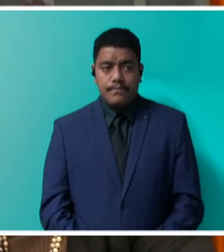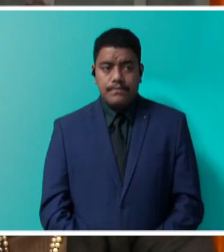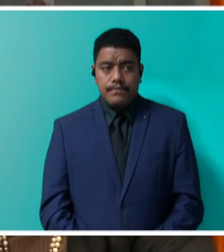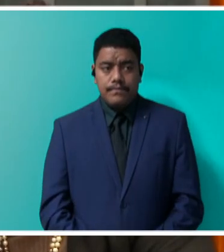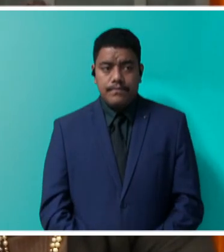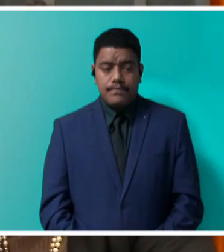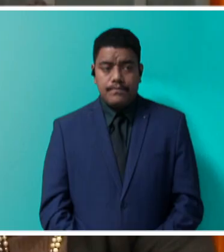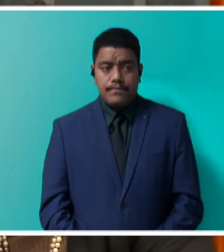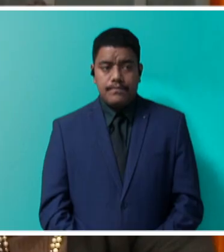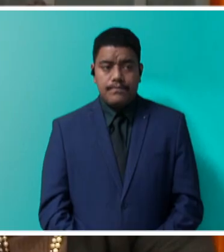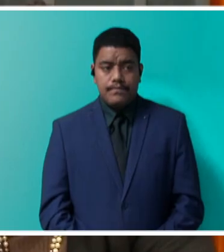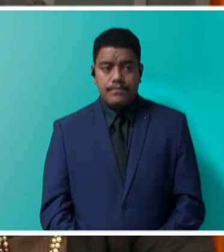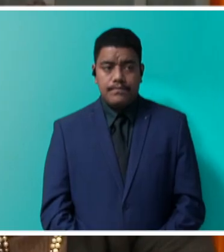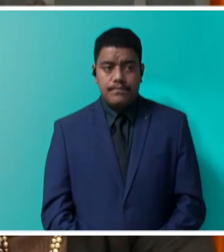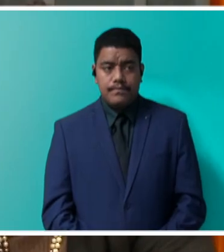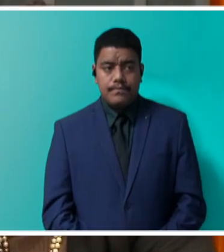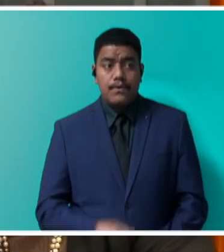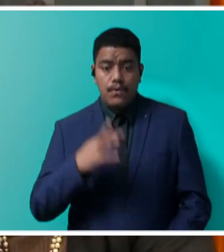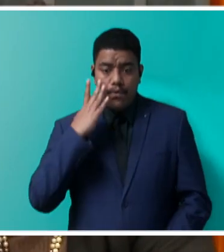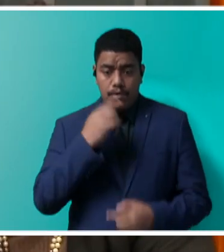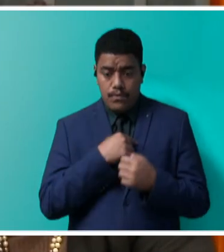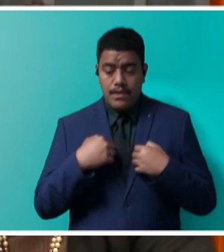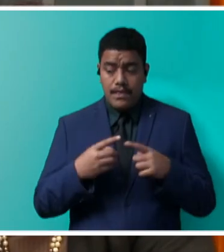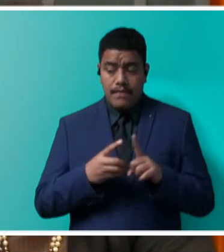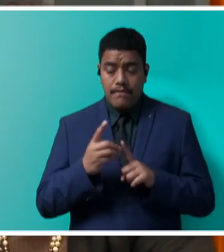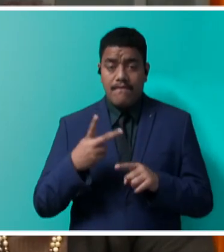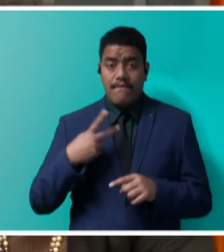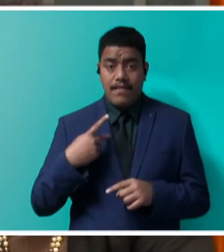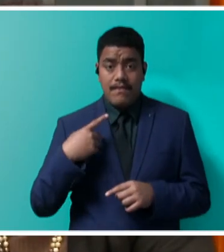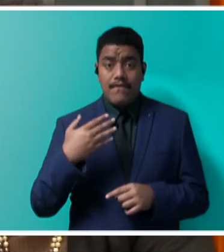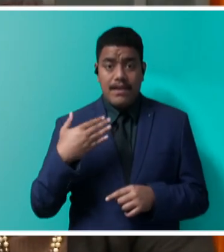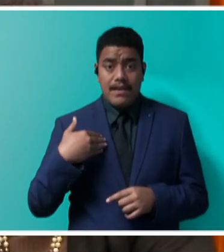that when we develop Valelevu Health Centre,